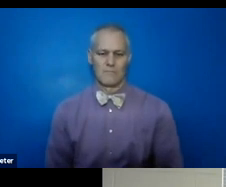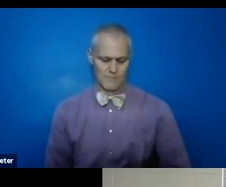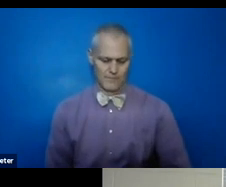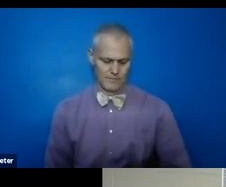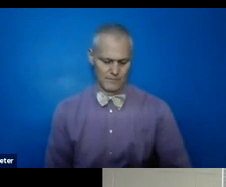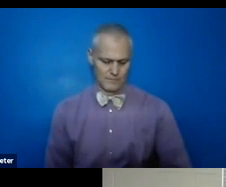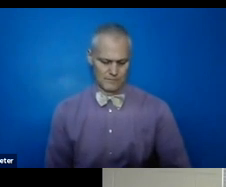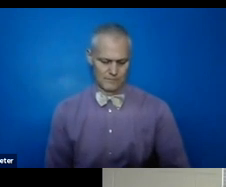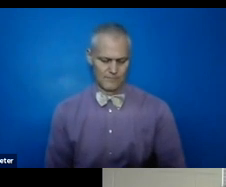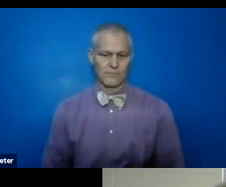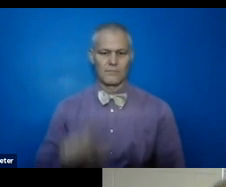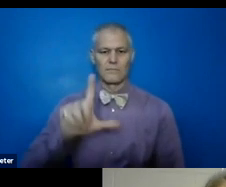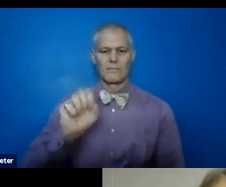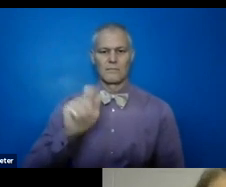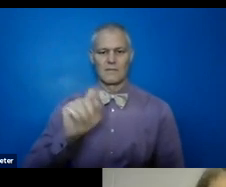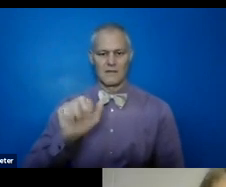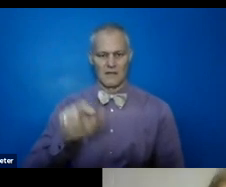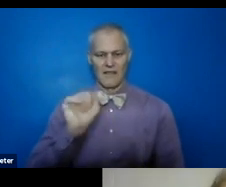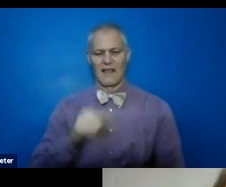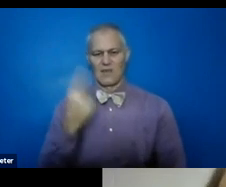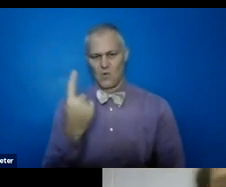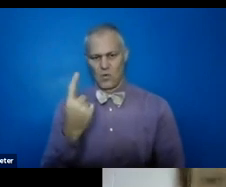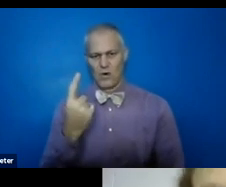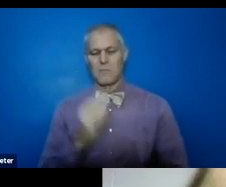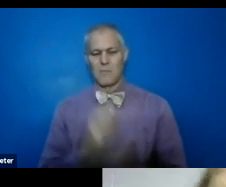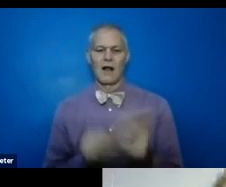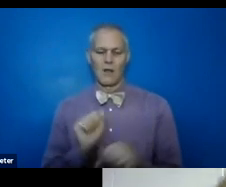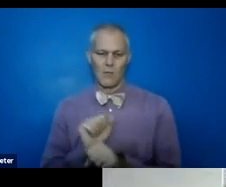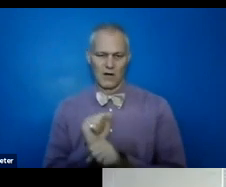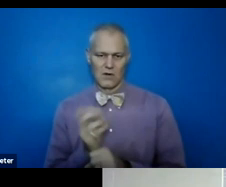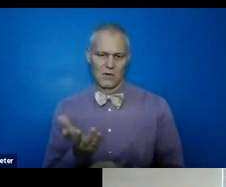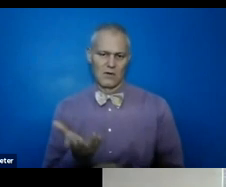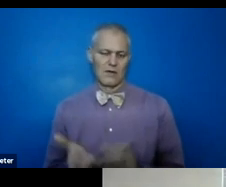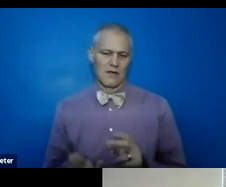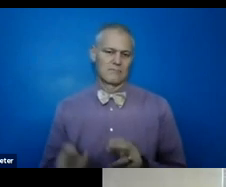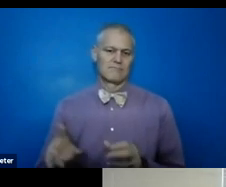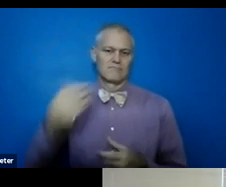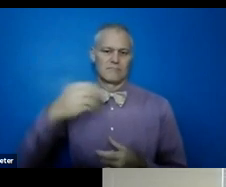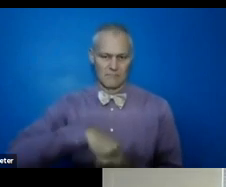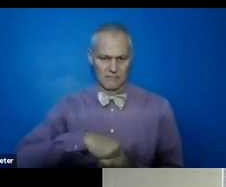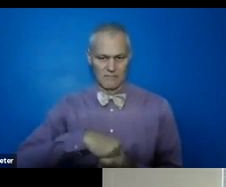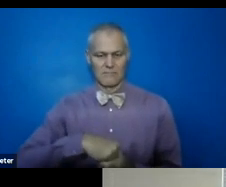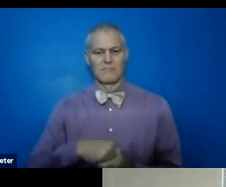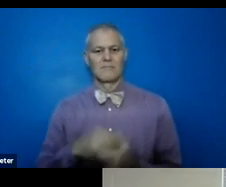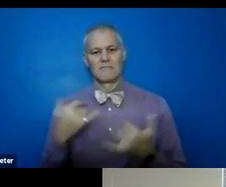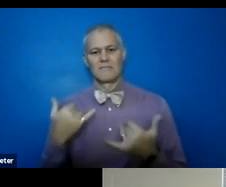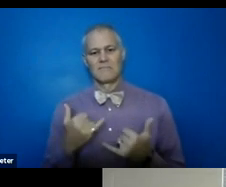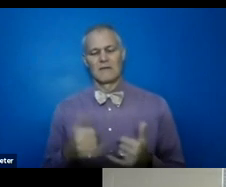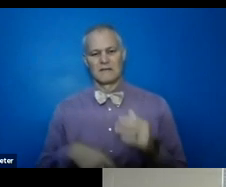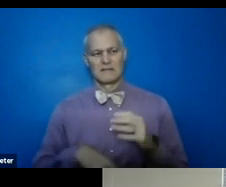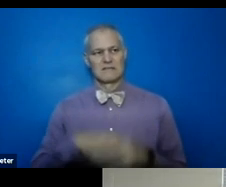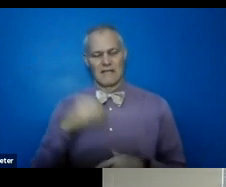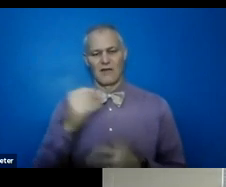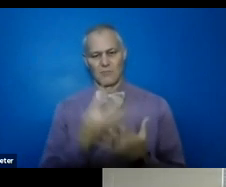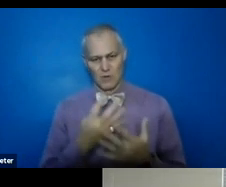As for me, that's one component that I'm working to add into my organization now since being released from prison, is